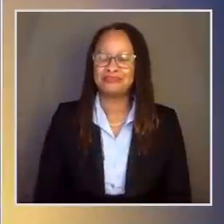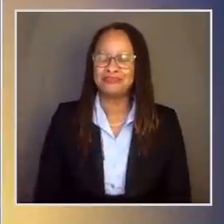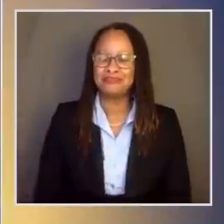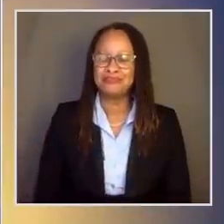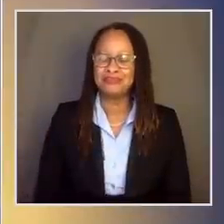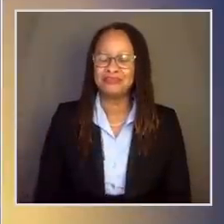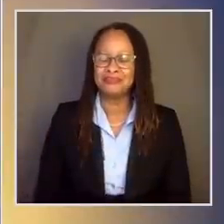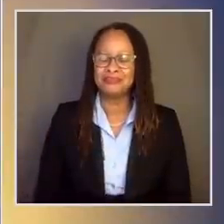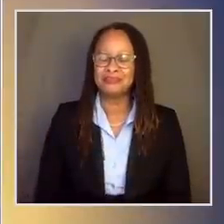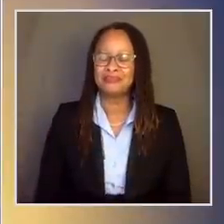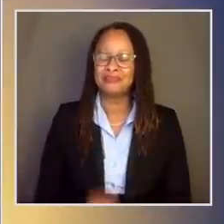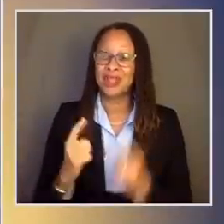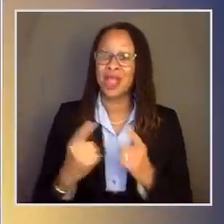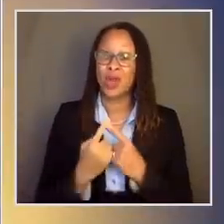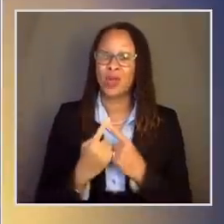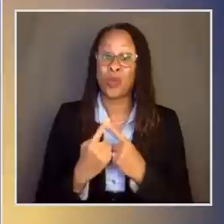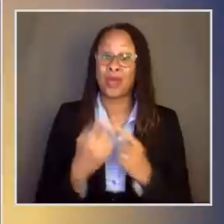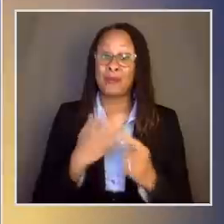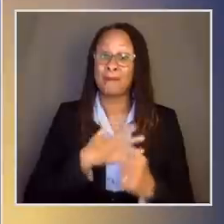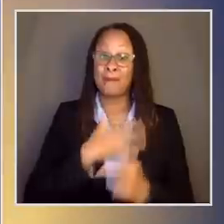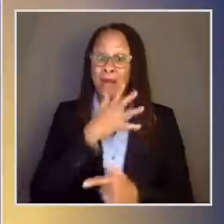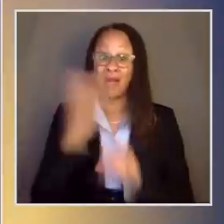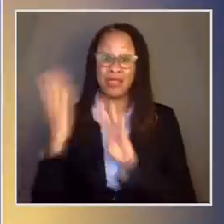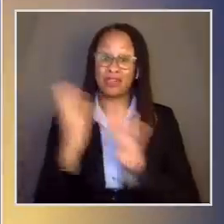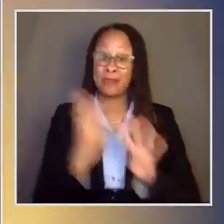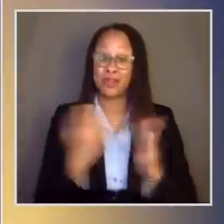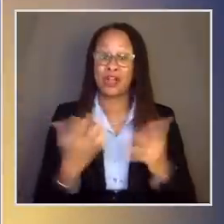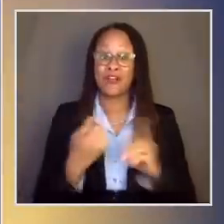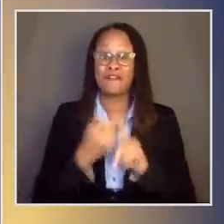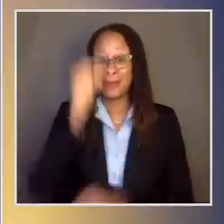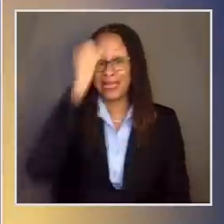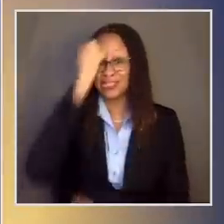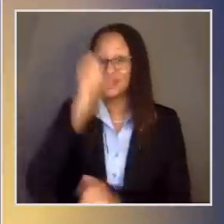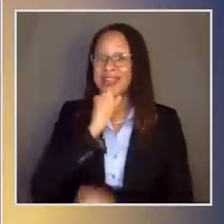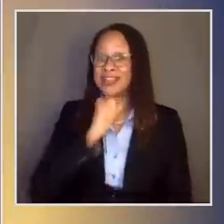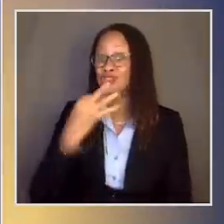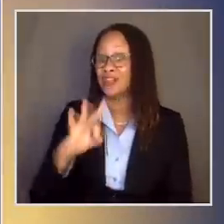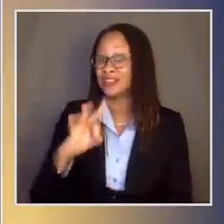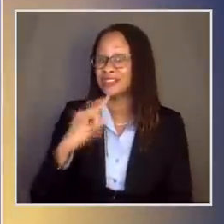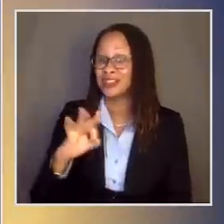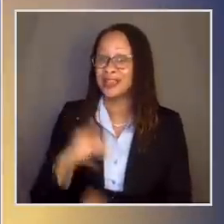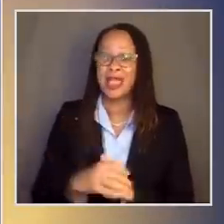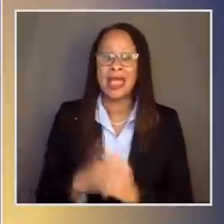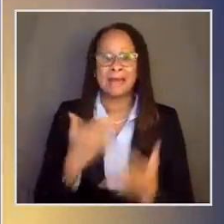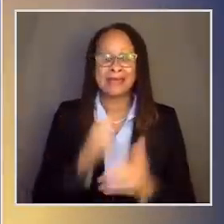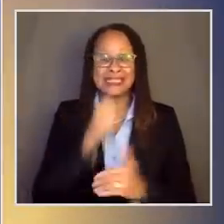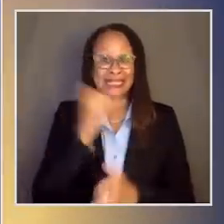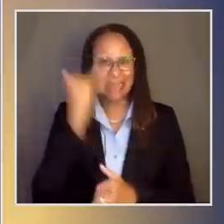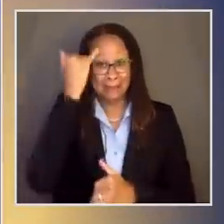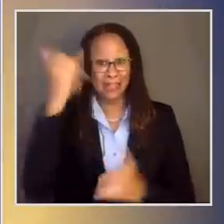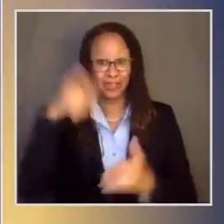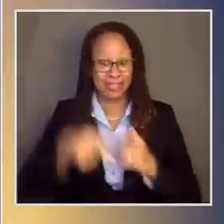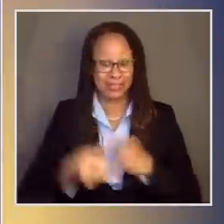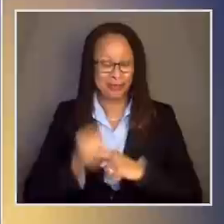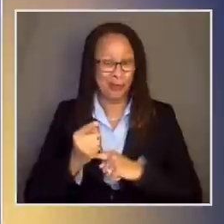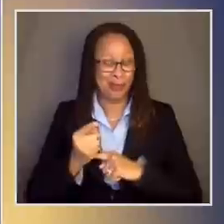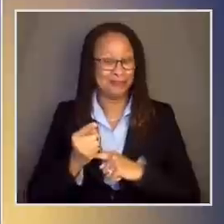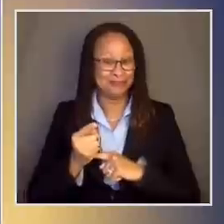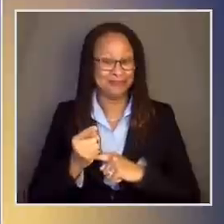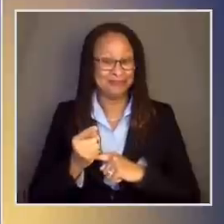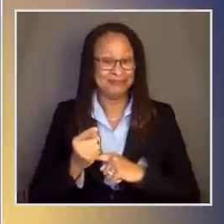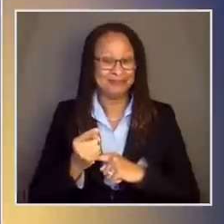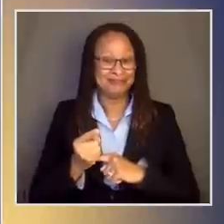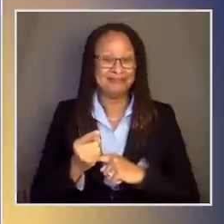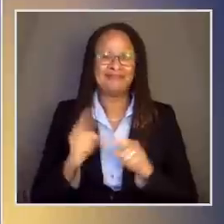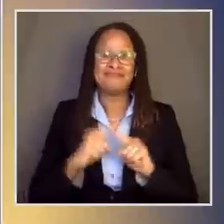When she came here from India at the age of 19, she maybe didn't quite imagine this moment, but she